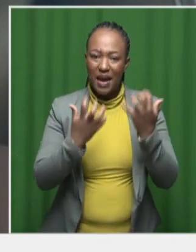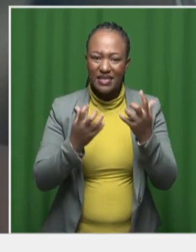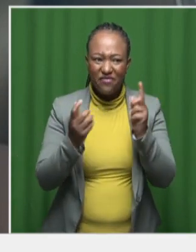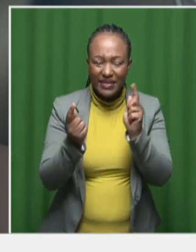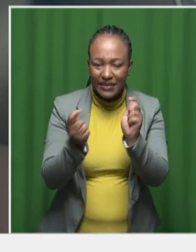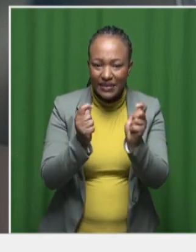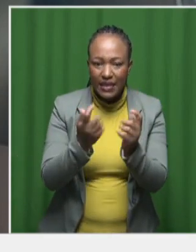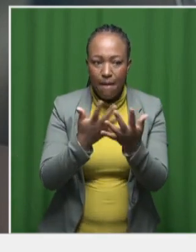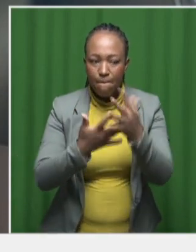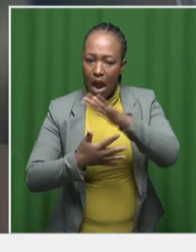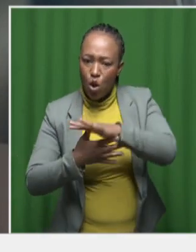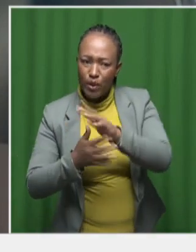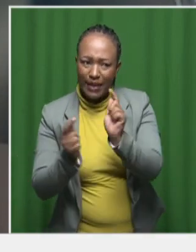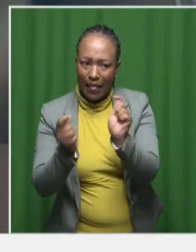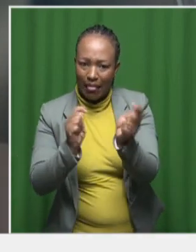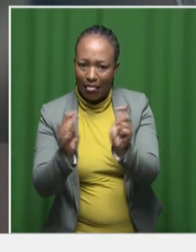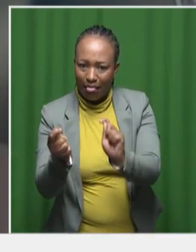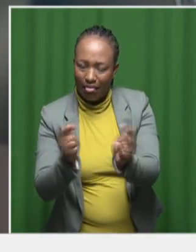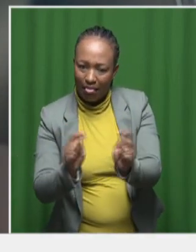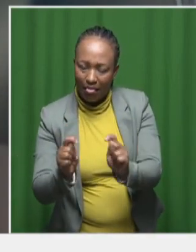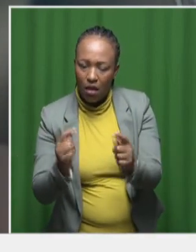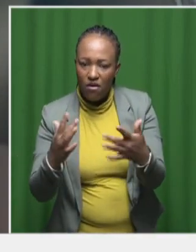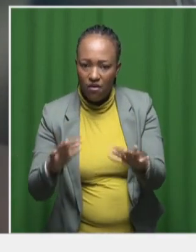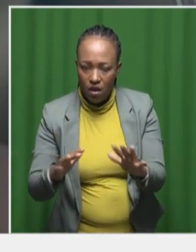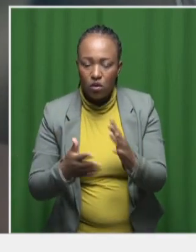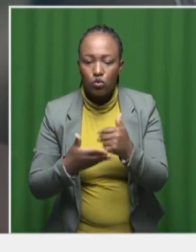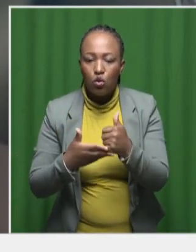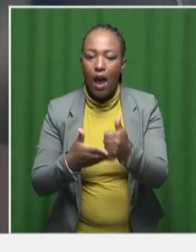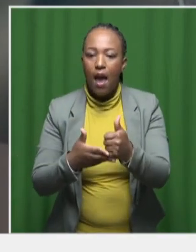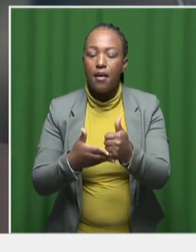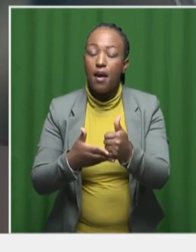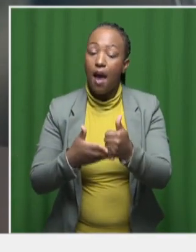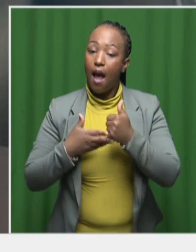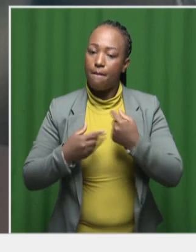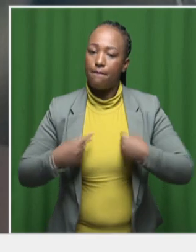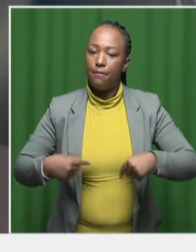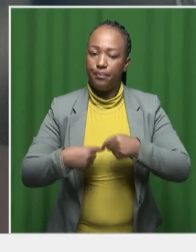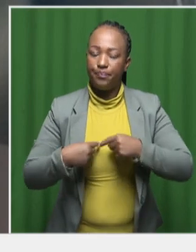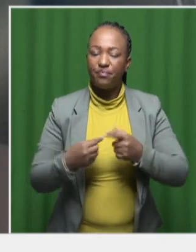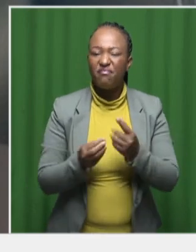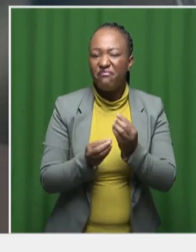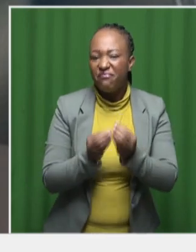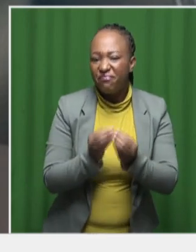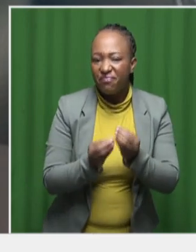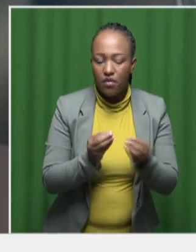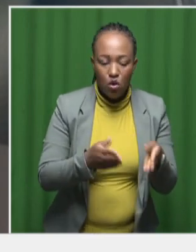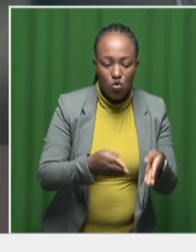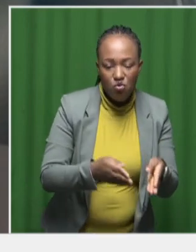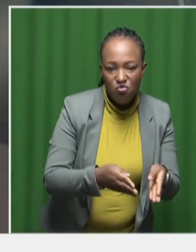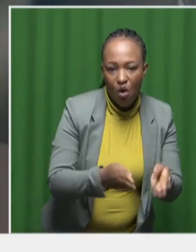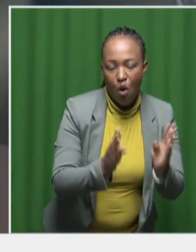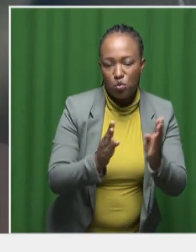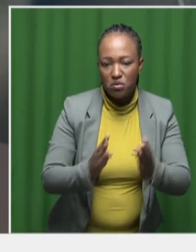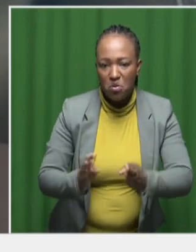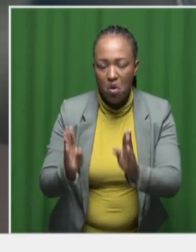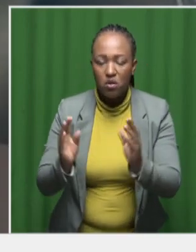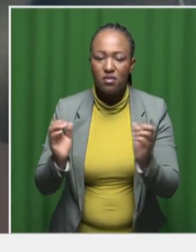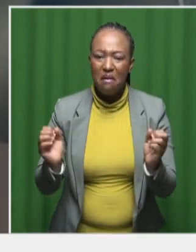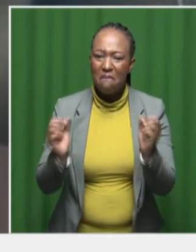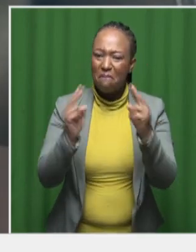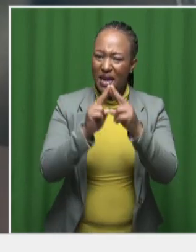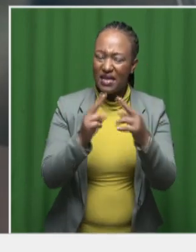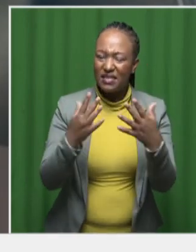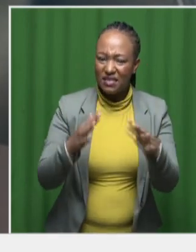budget enabled us to restore some roads to the maintenance standards that were enabling people to